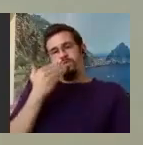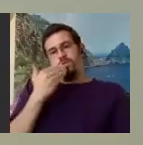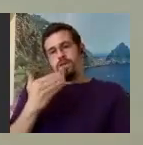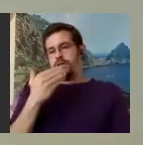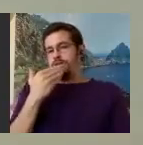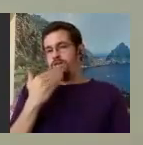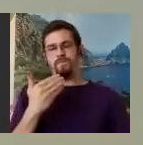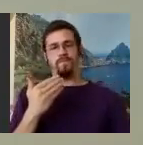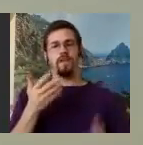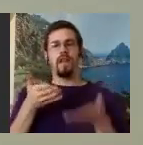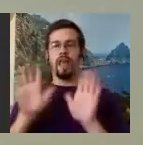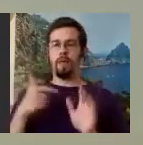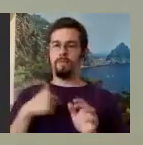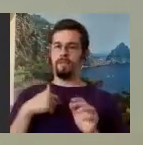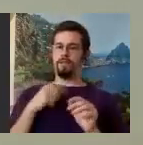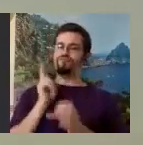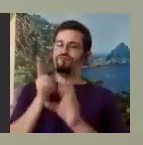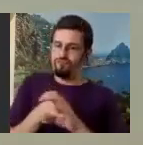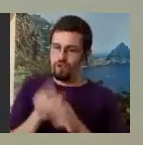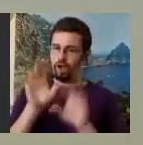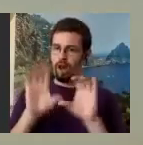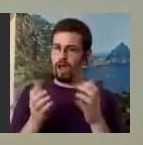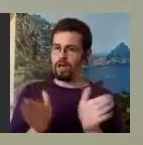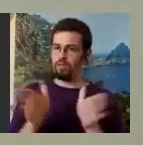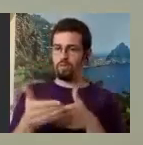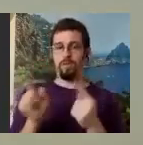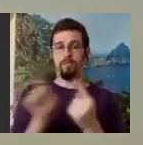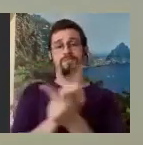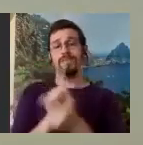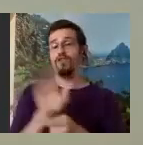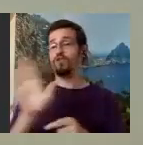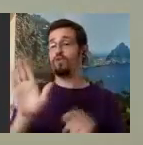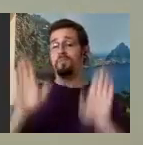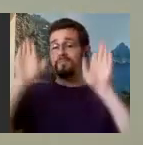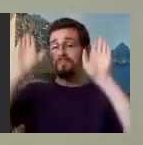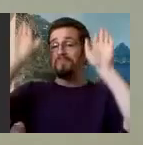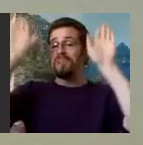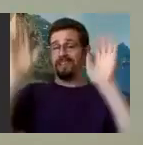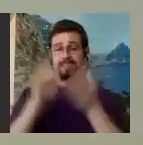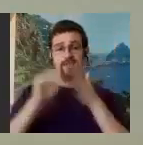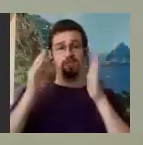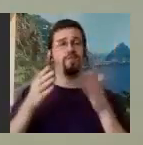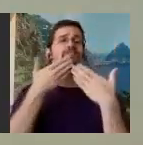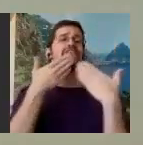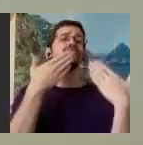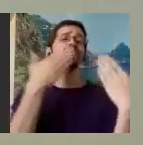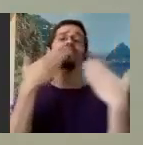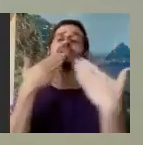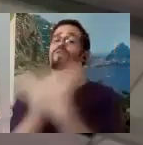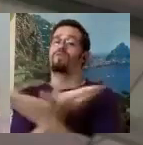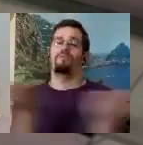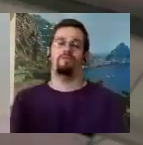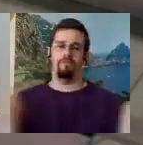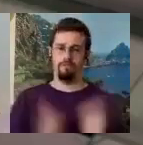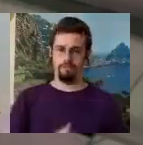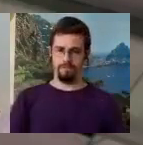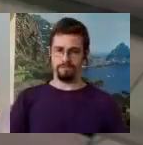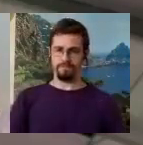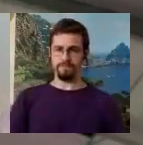And thank you, parents, also for allowing me to travel all the way to Germany and meet with the amazing Stefan Warherman.